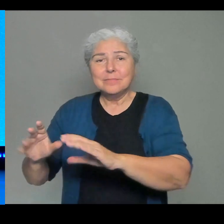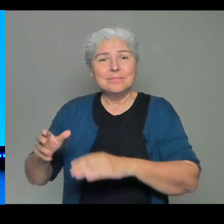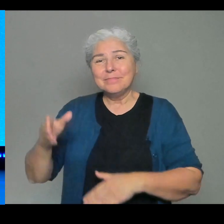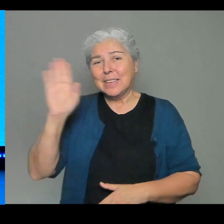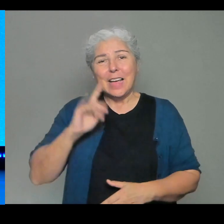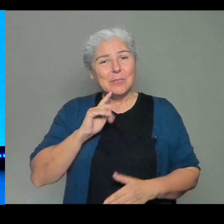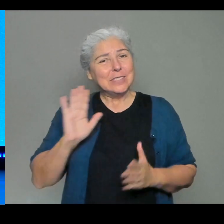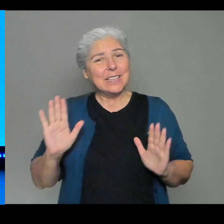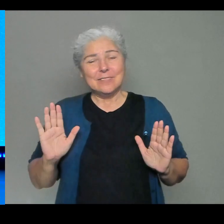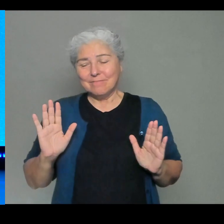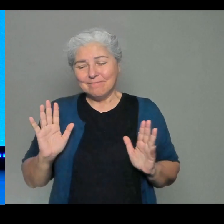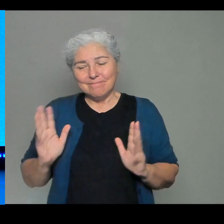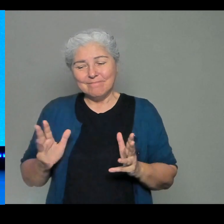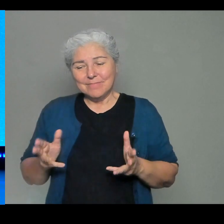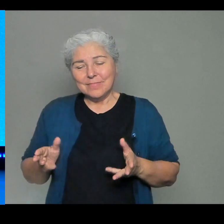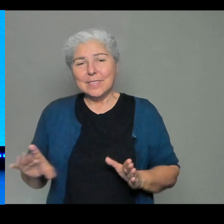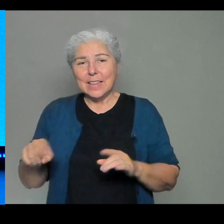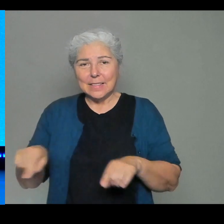them fall.